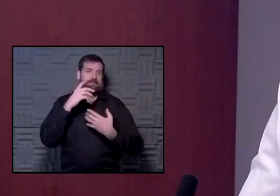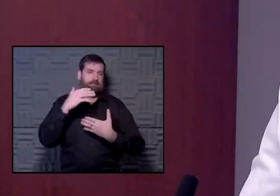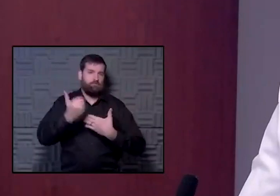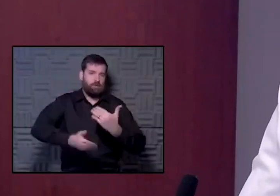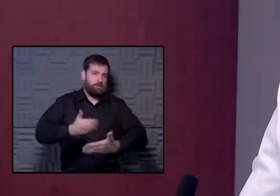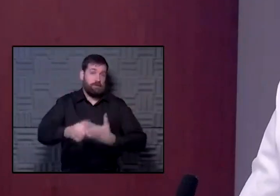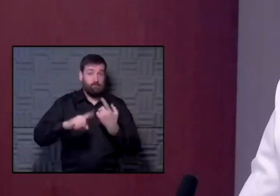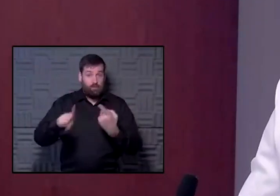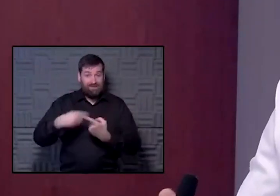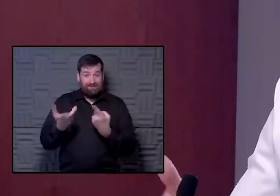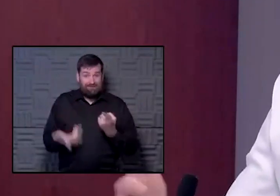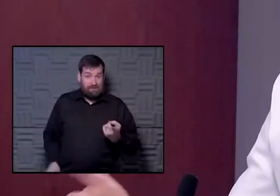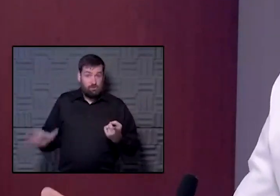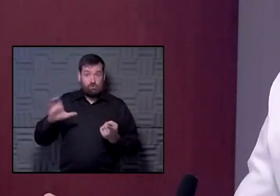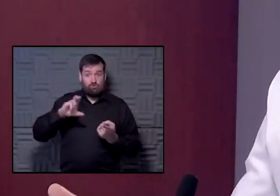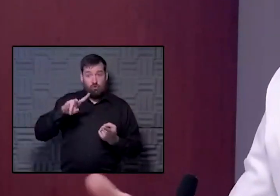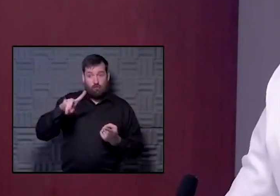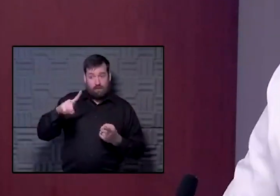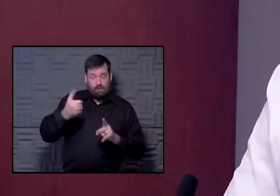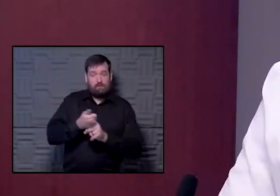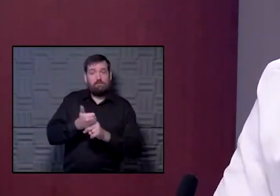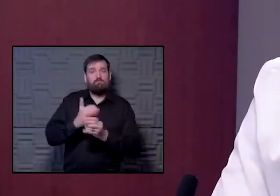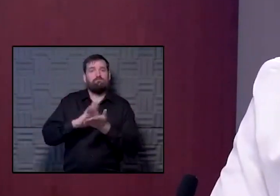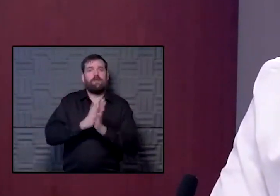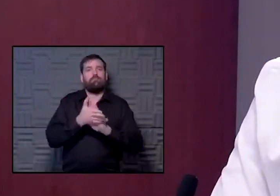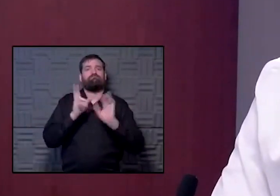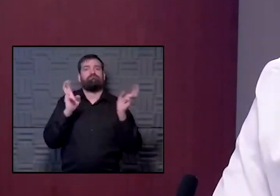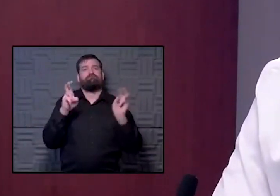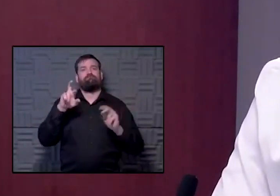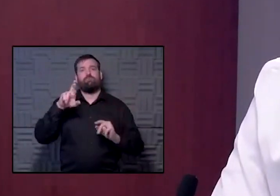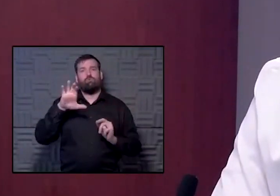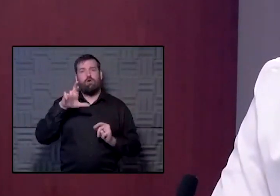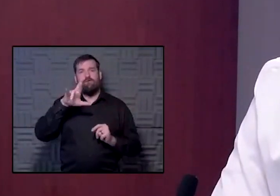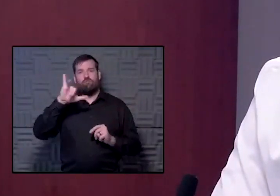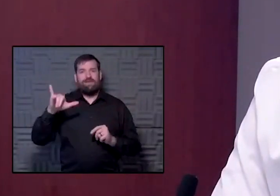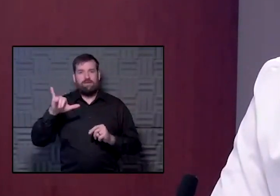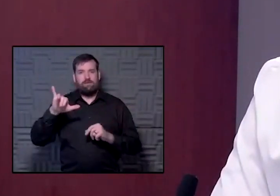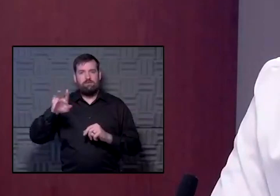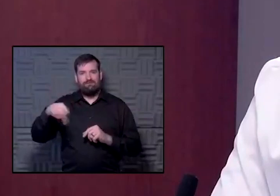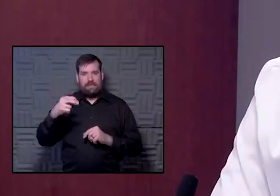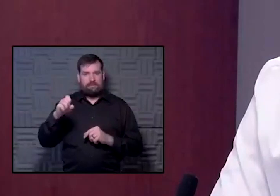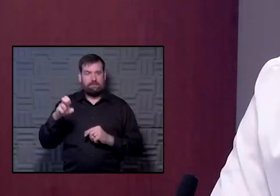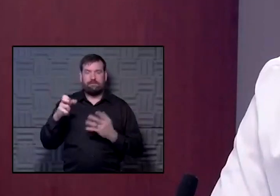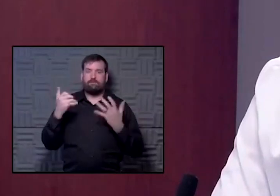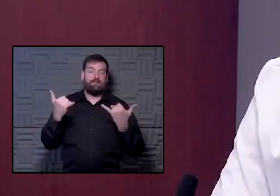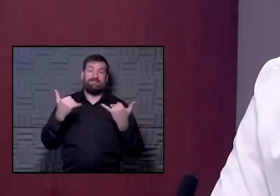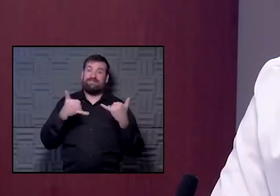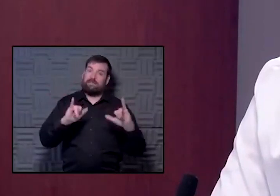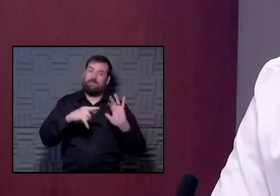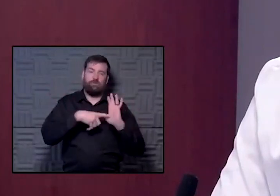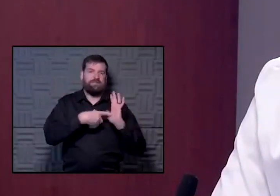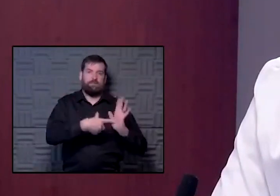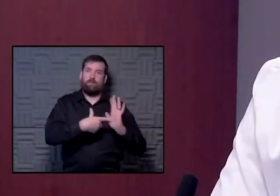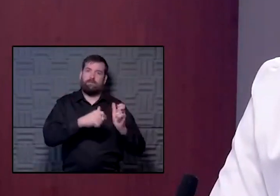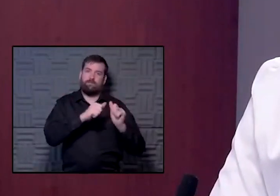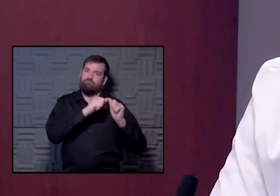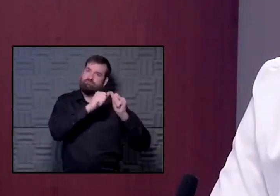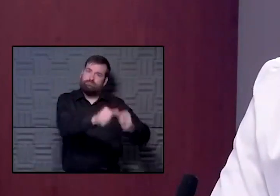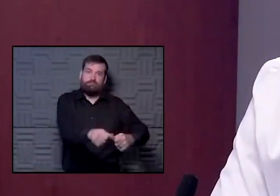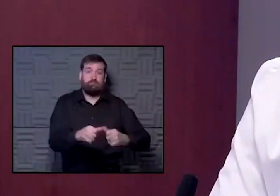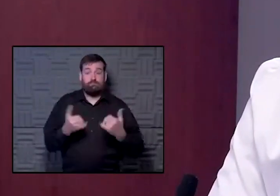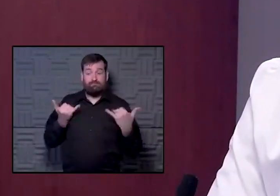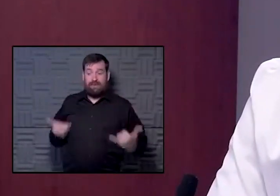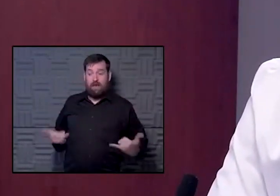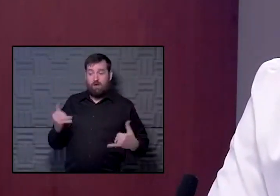have had COVID and you're on the recovery phase and have persistent symptoms. At this point, the monoclonal antibodies